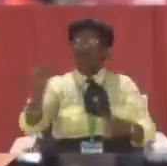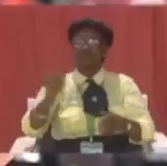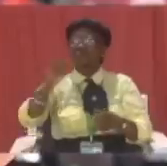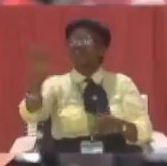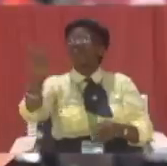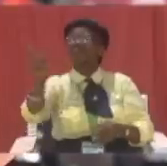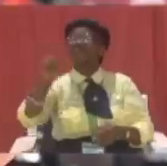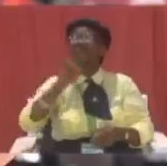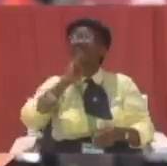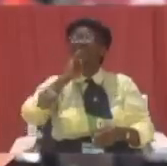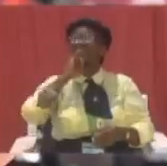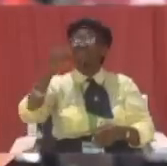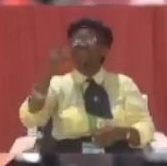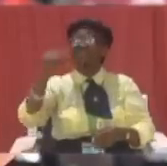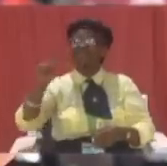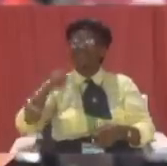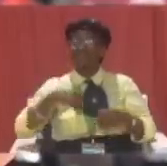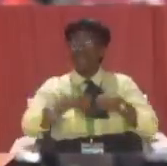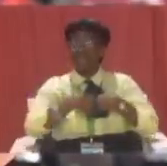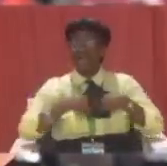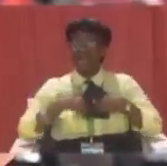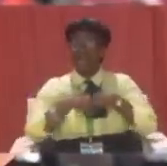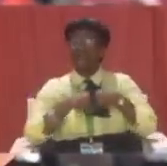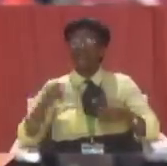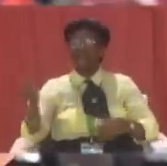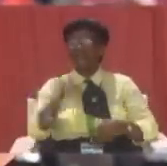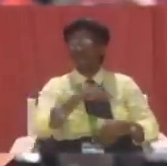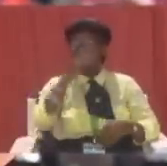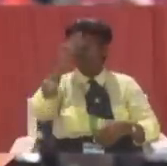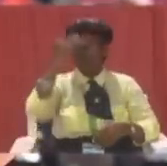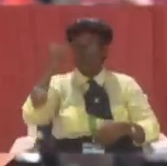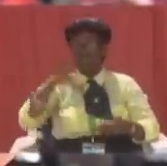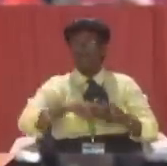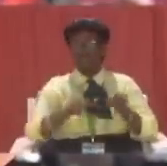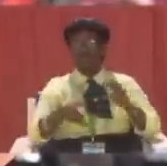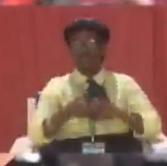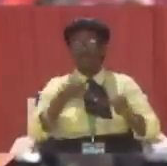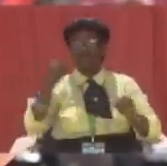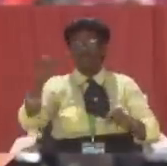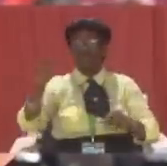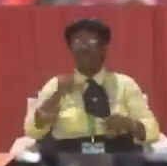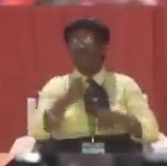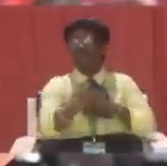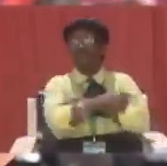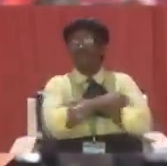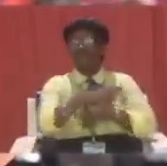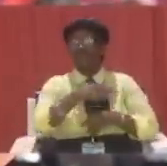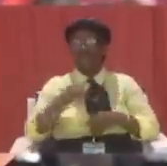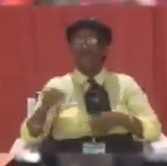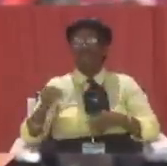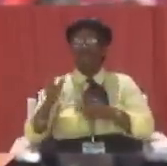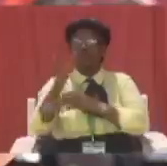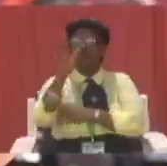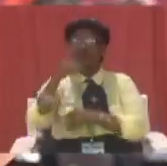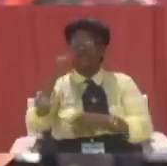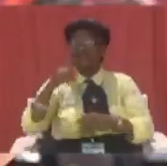You know the rest of the story. At the end of the day, God said, Abraham, in blessing, I will bless you.